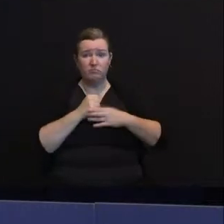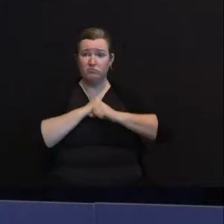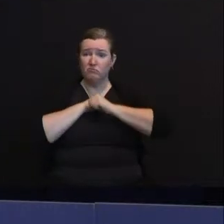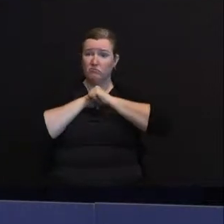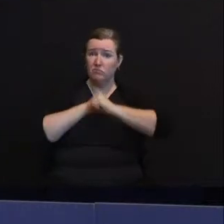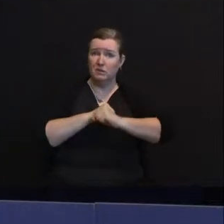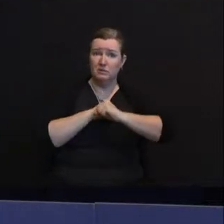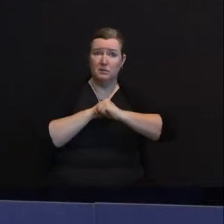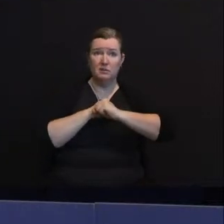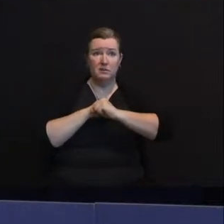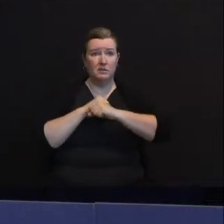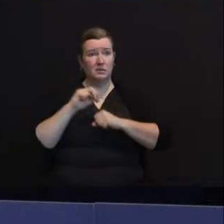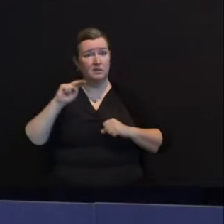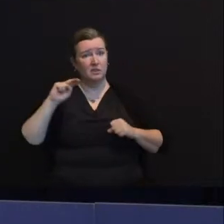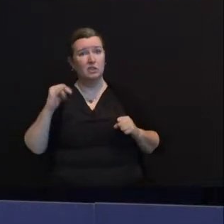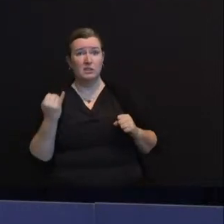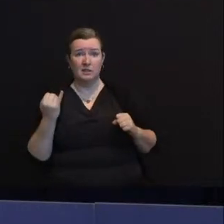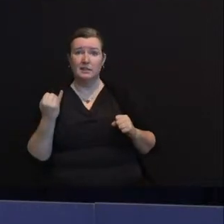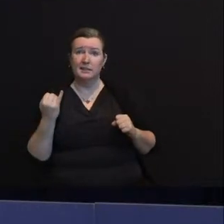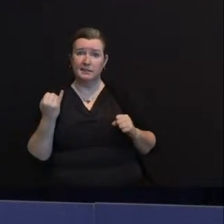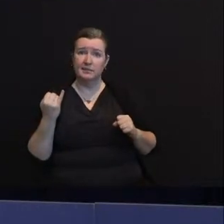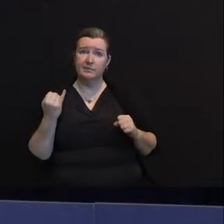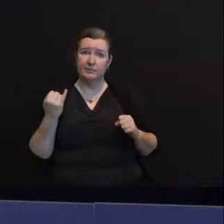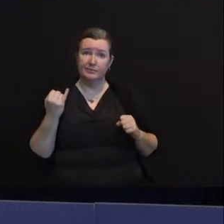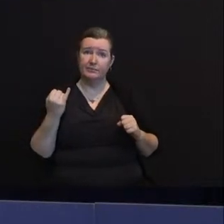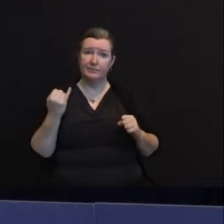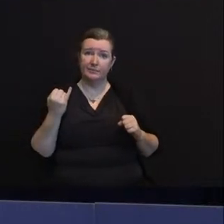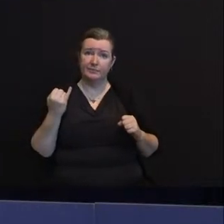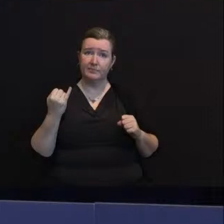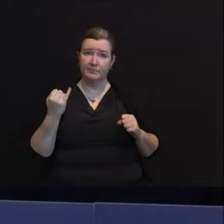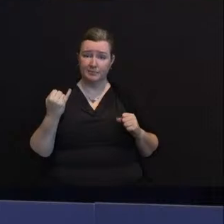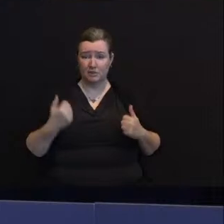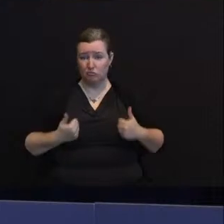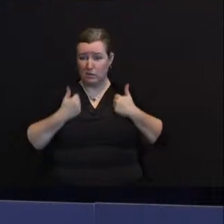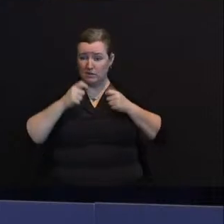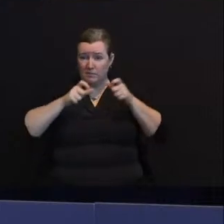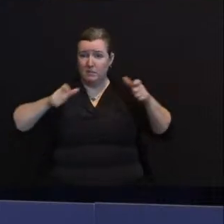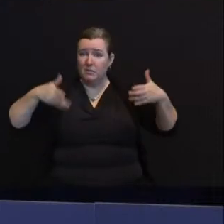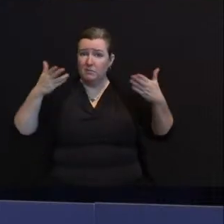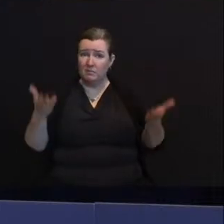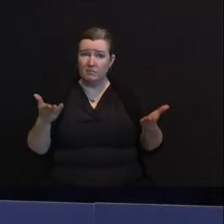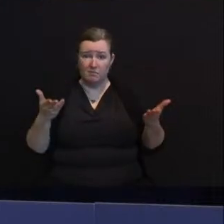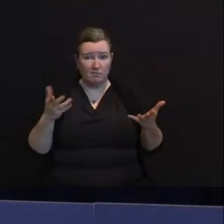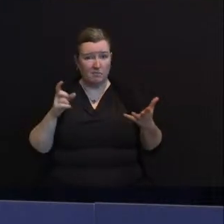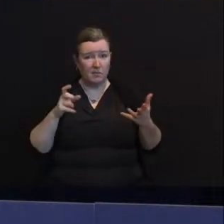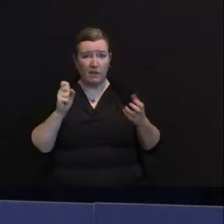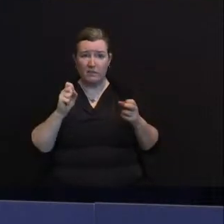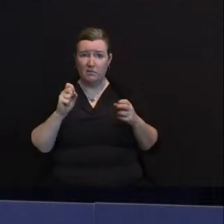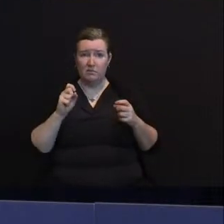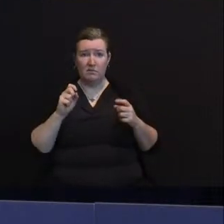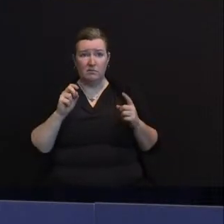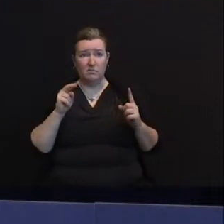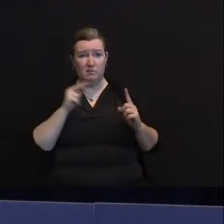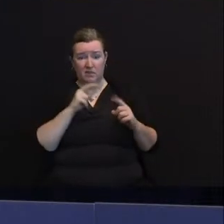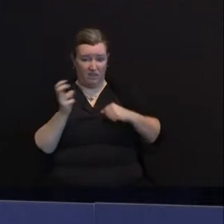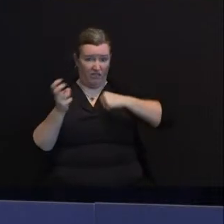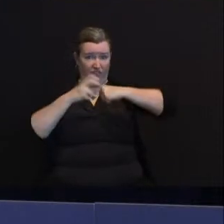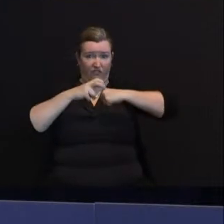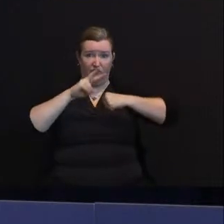our hospital staff. We need everyone to take this virus seriously. Please mask